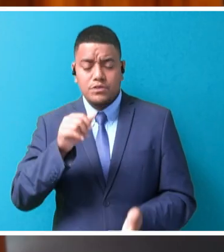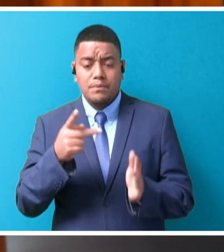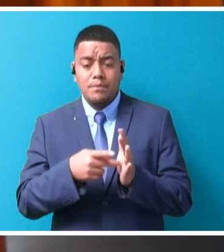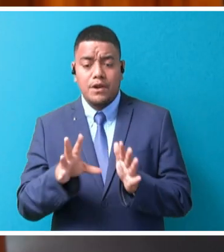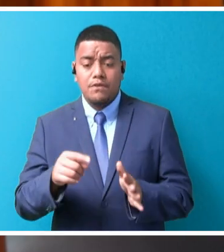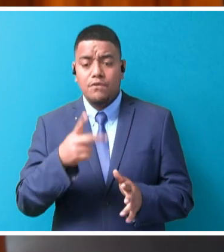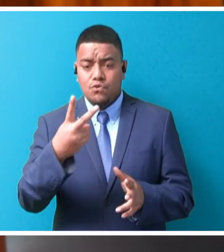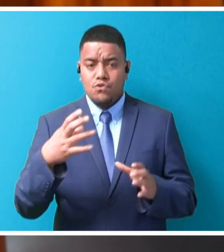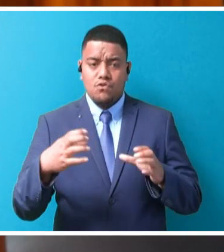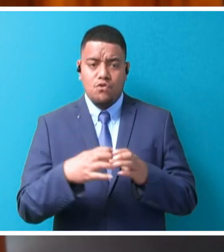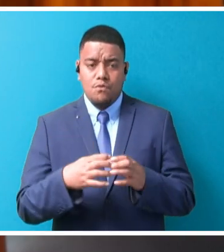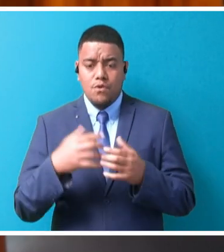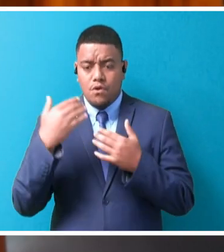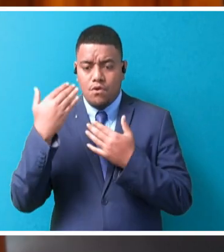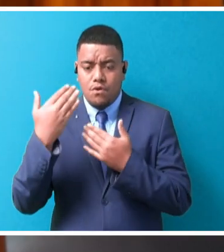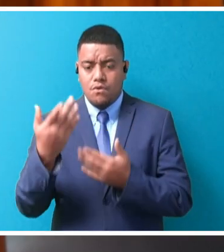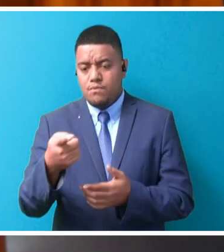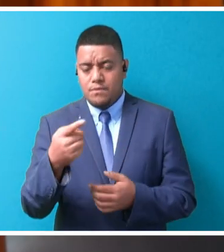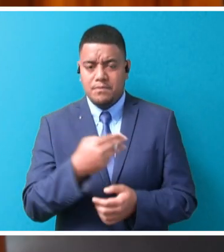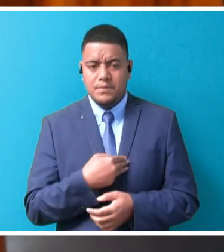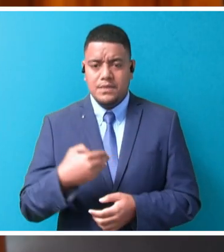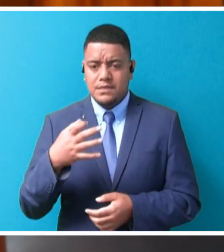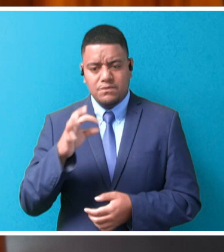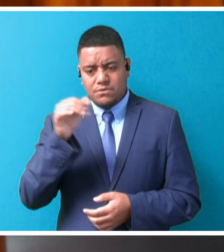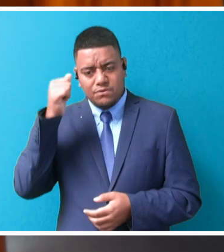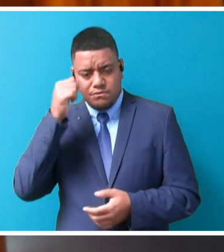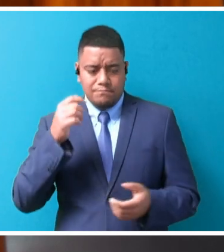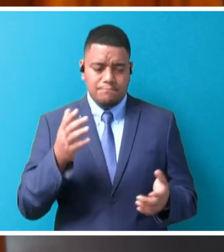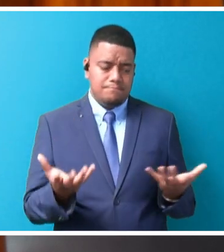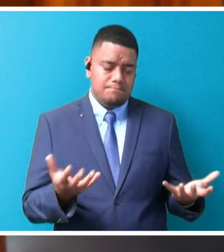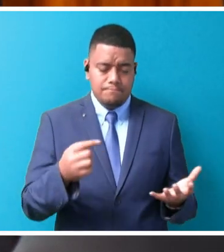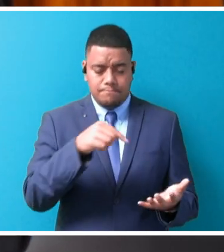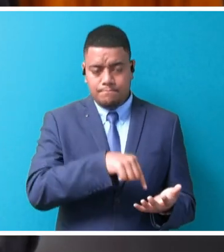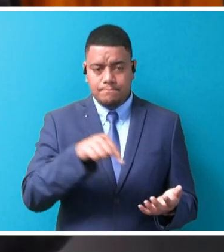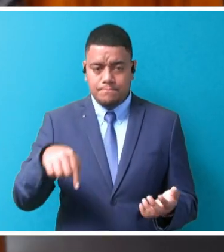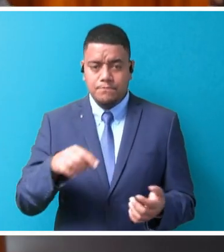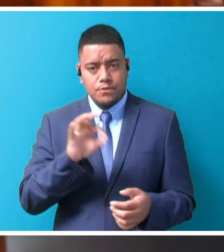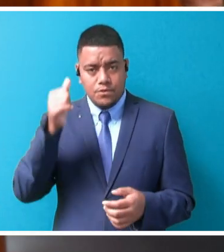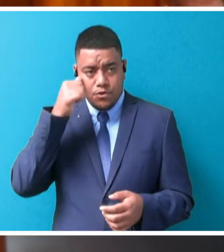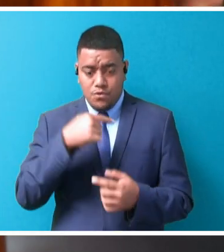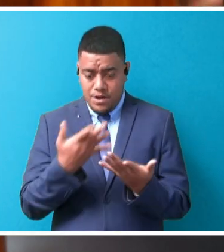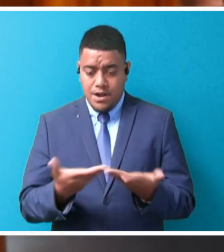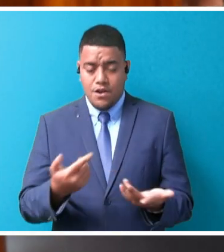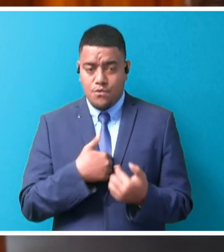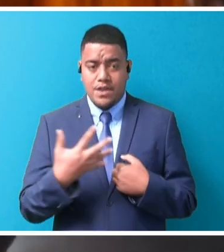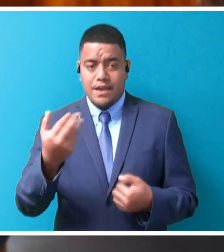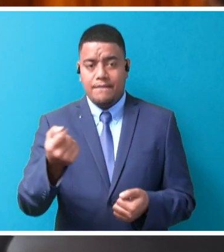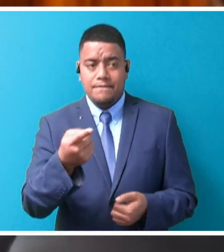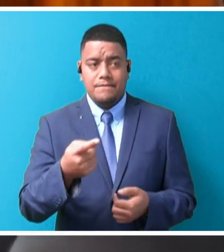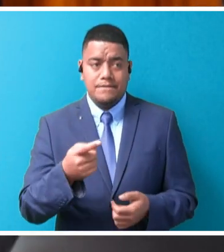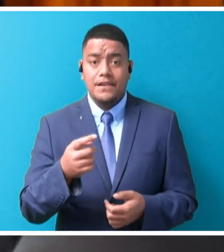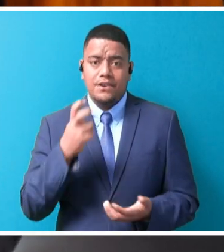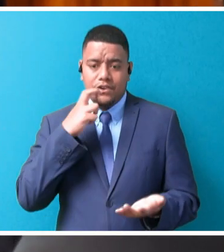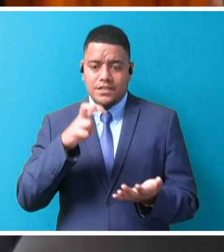2 group the Honorable Pramila Kumar is joining. Now we have a registered